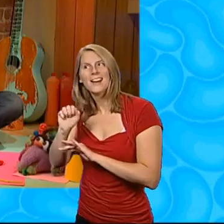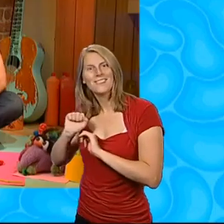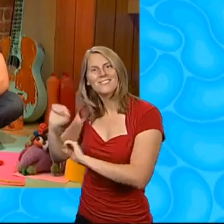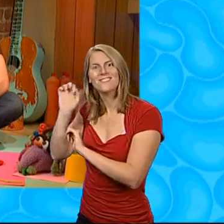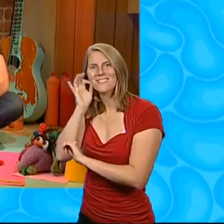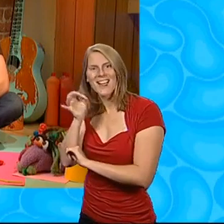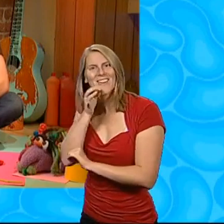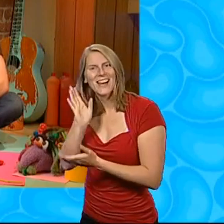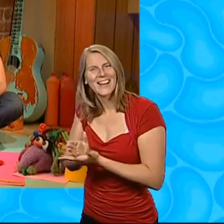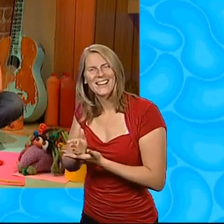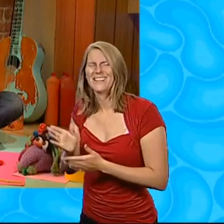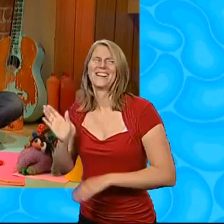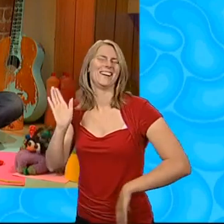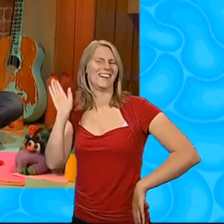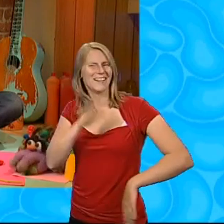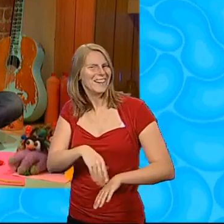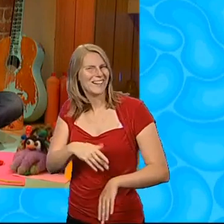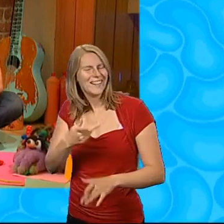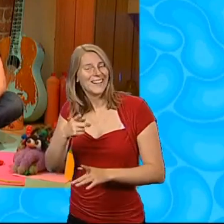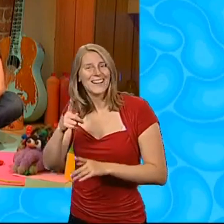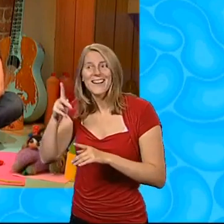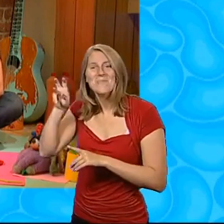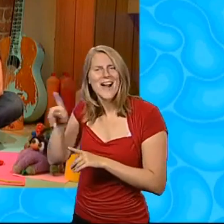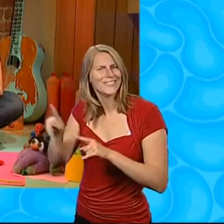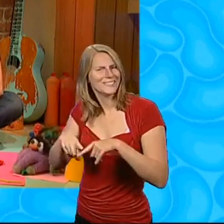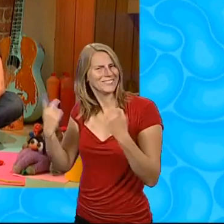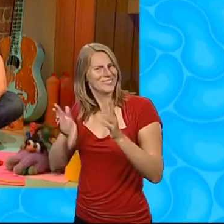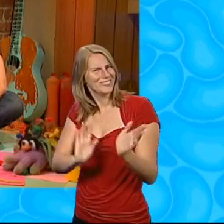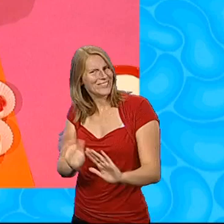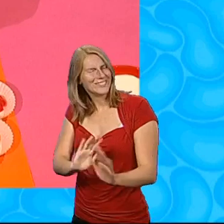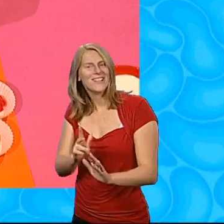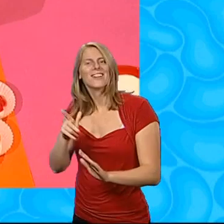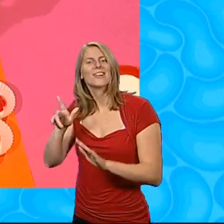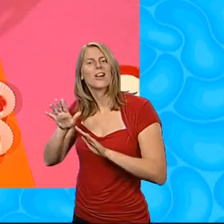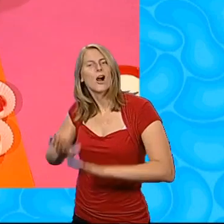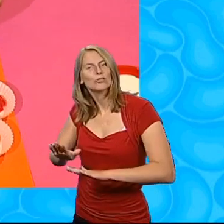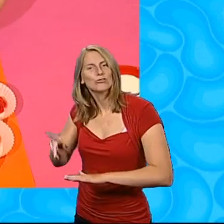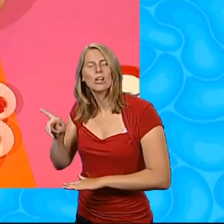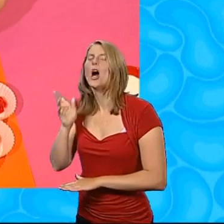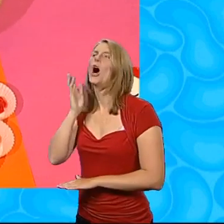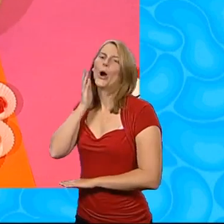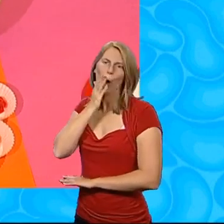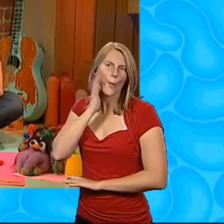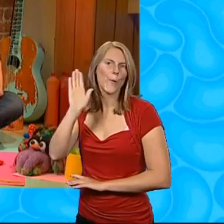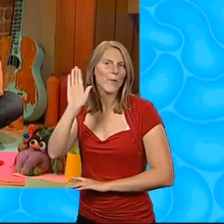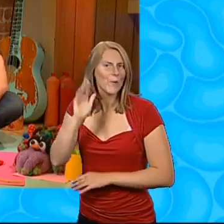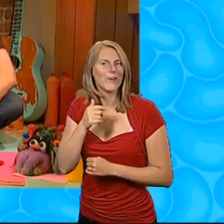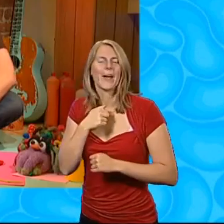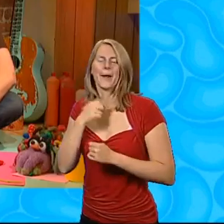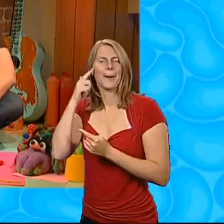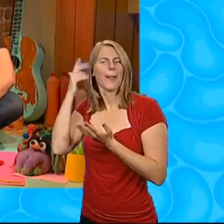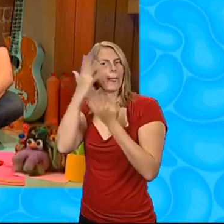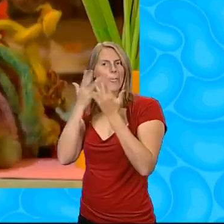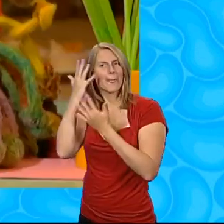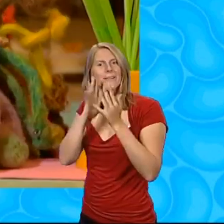No, Scribble. Oh, different Wales. Oh! Wales, the country, Dib-Dab means, don't